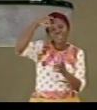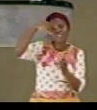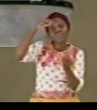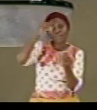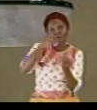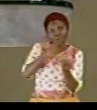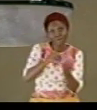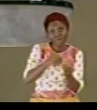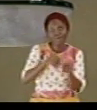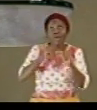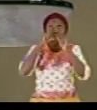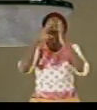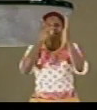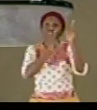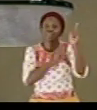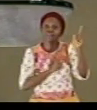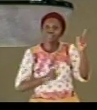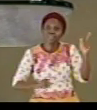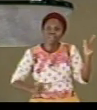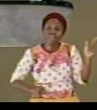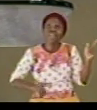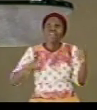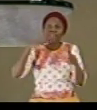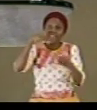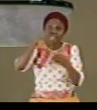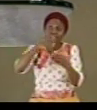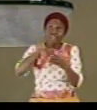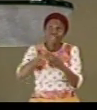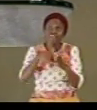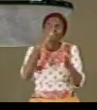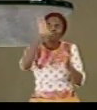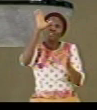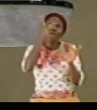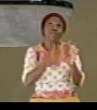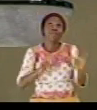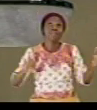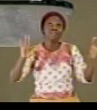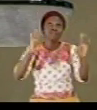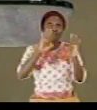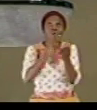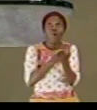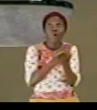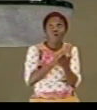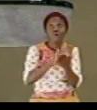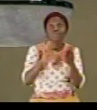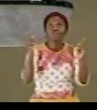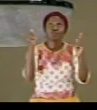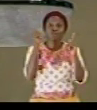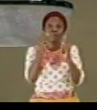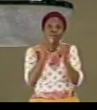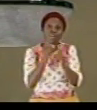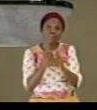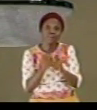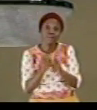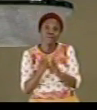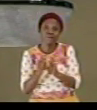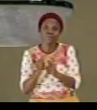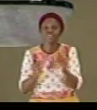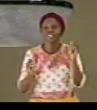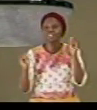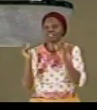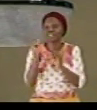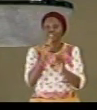blessed Lord, in thy precious holy word, oh Lord,